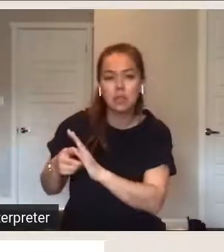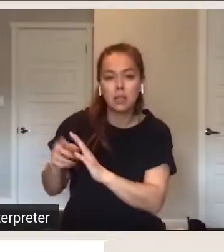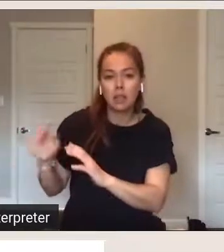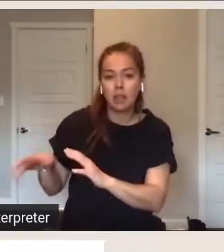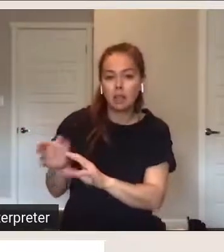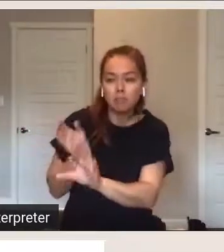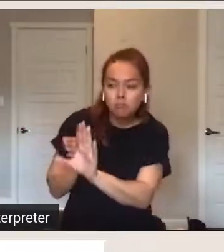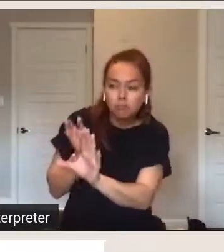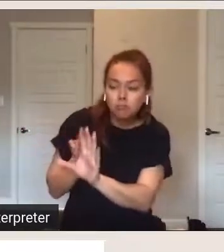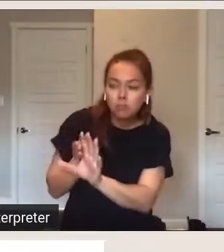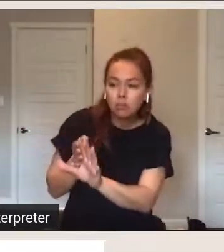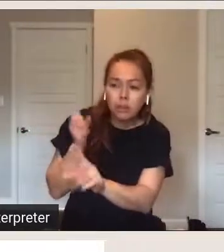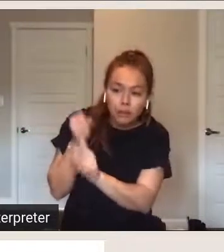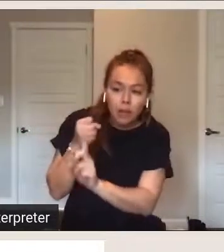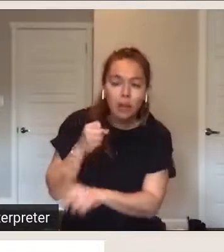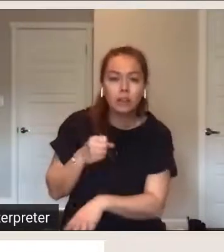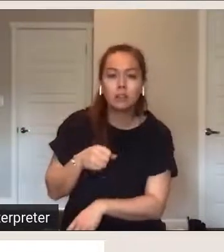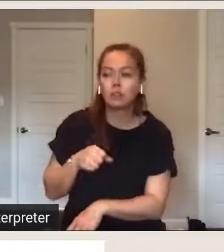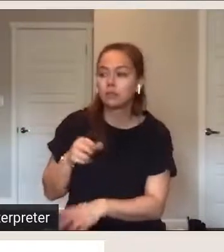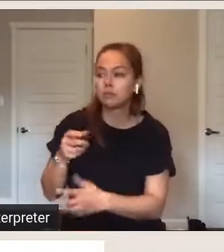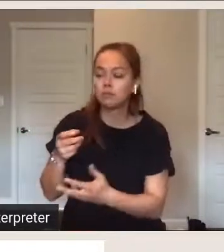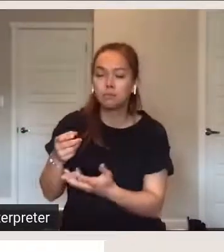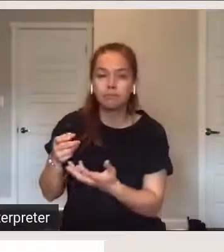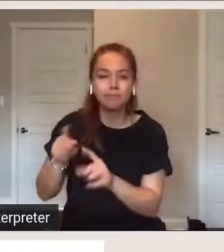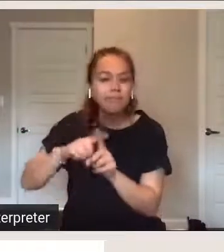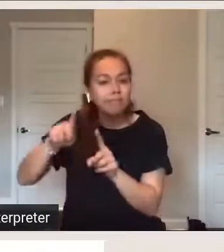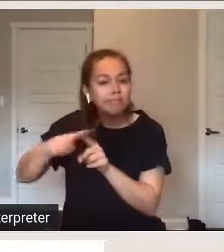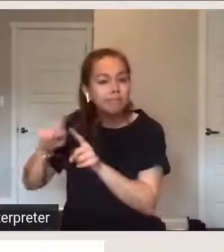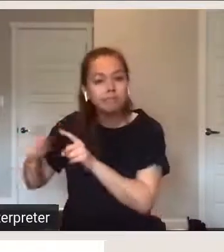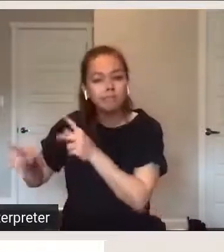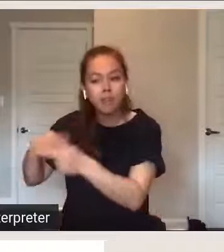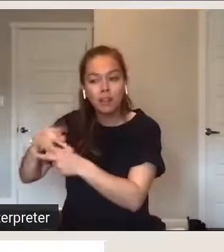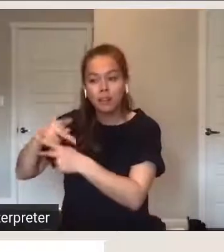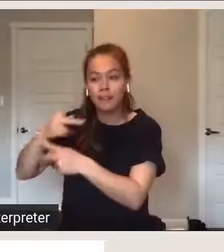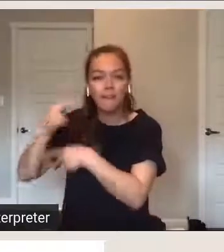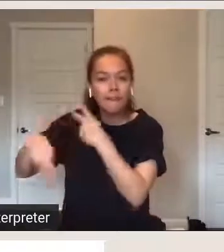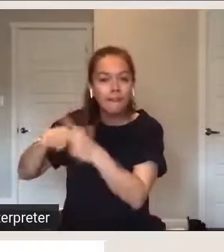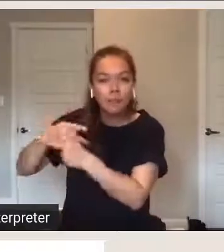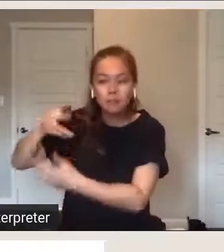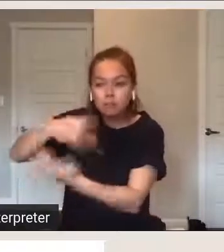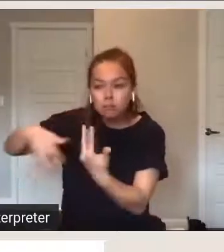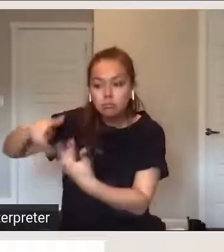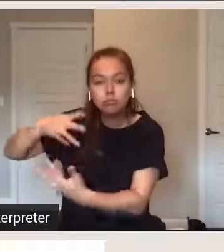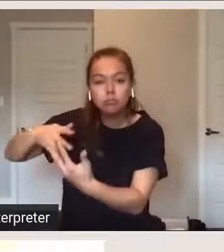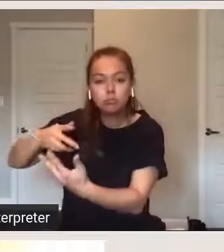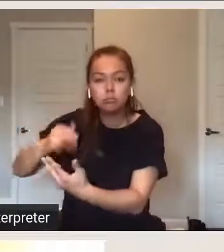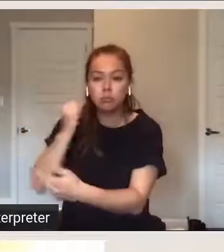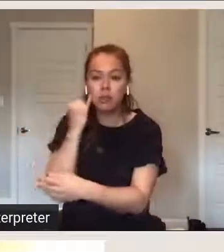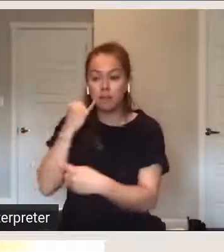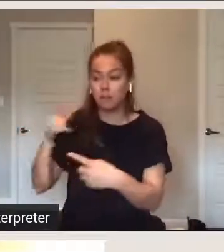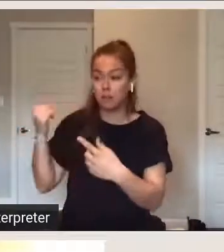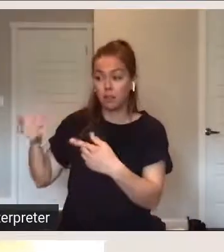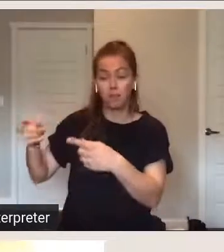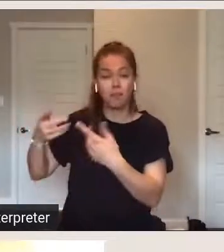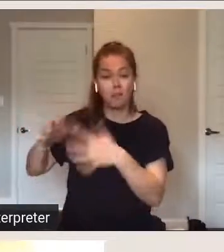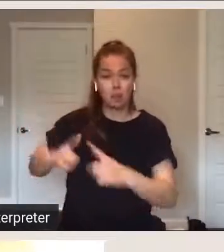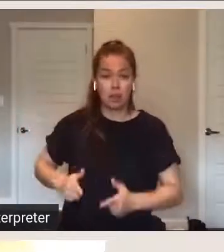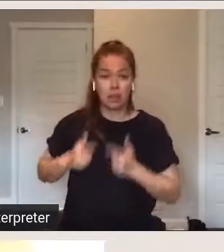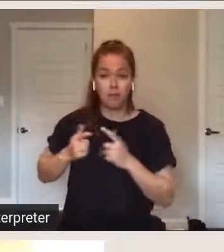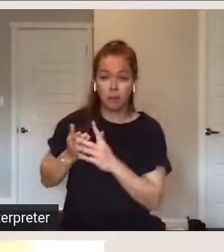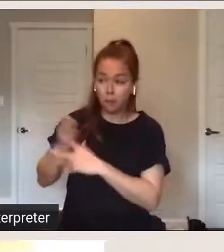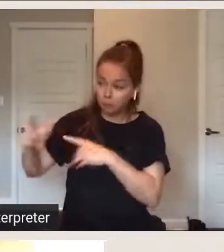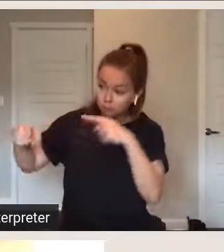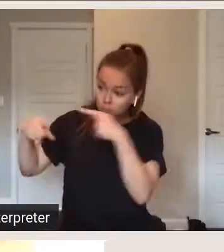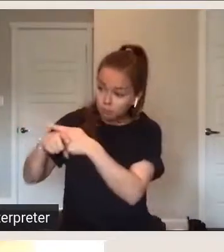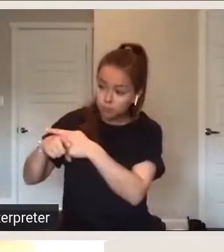effects and impacts that like post-conflict or just displacement brings. And just